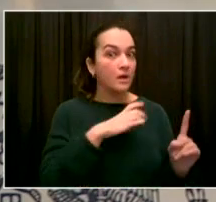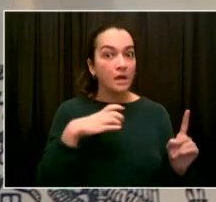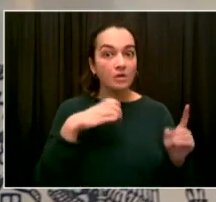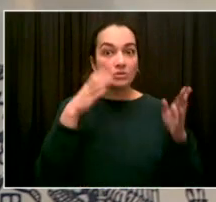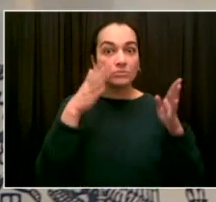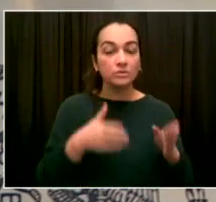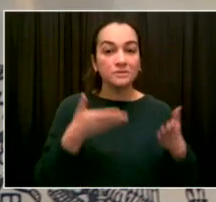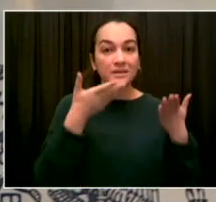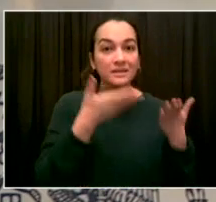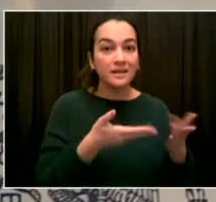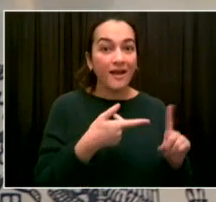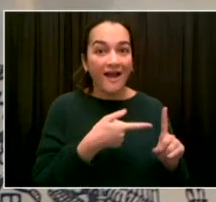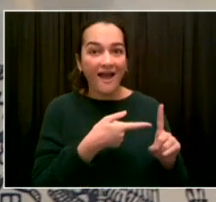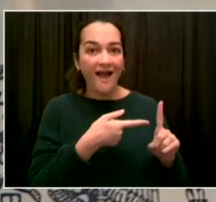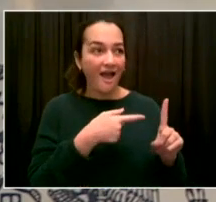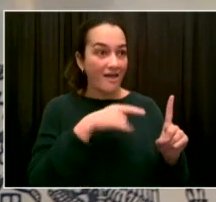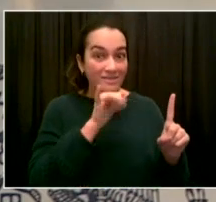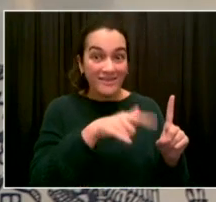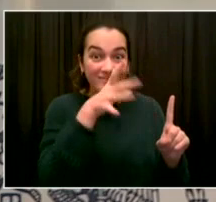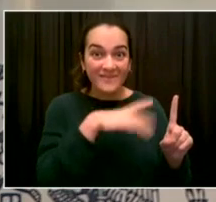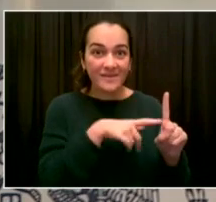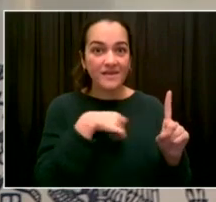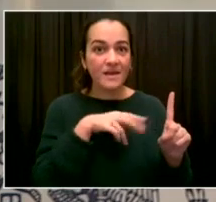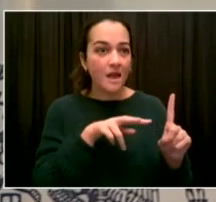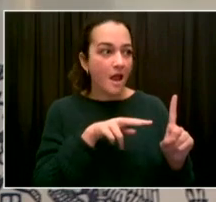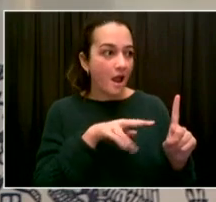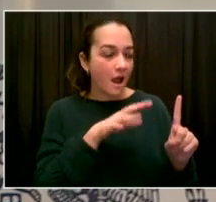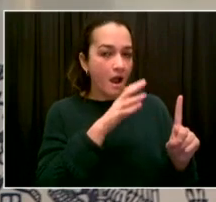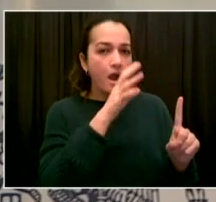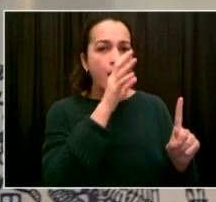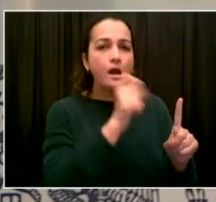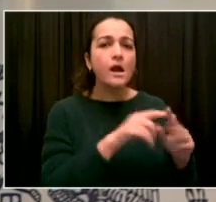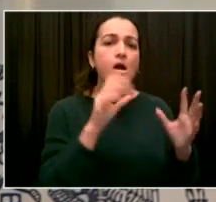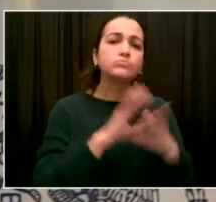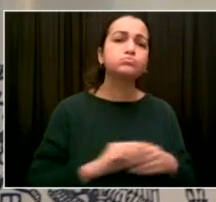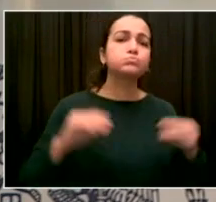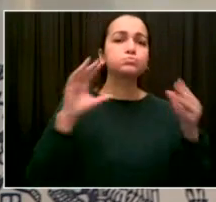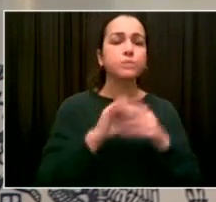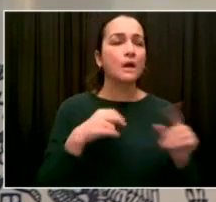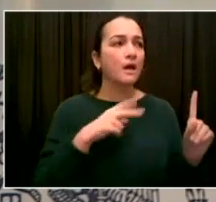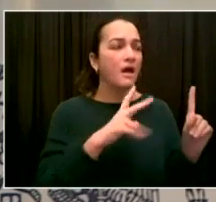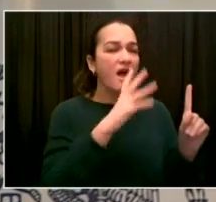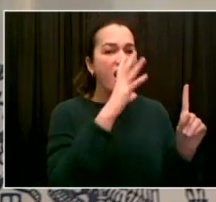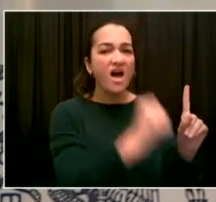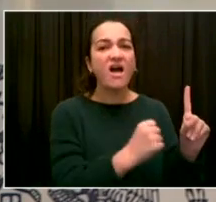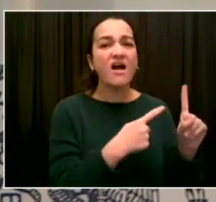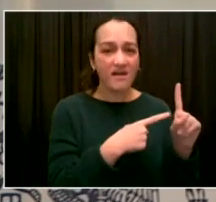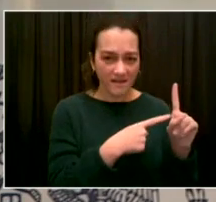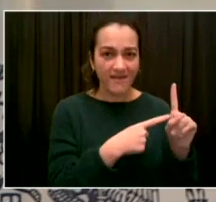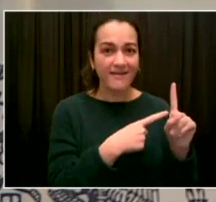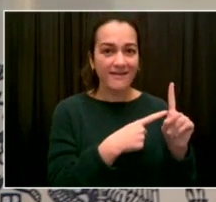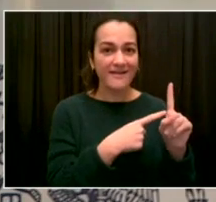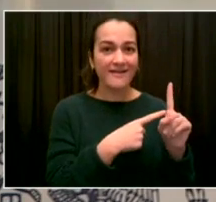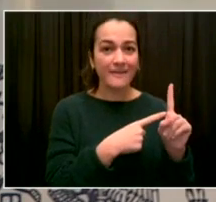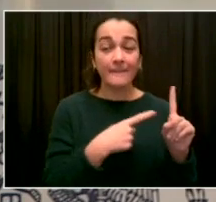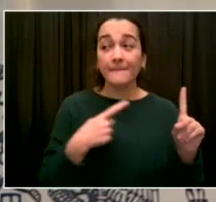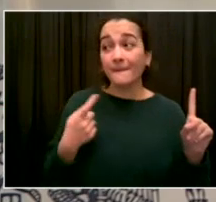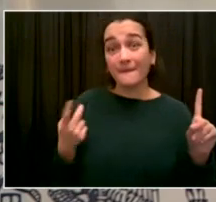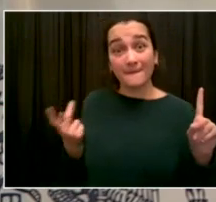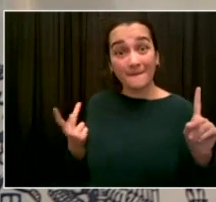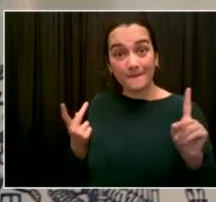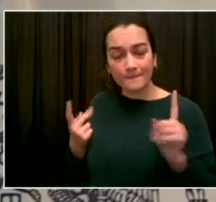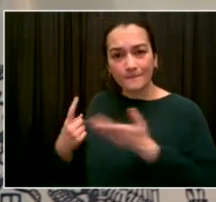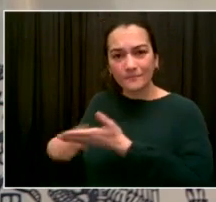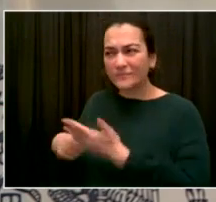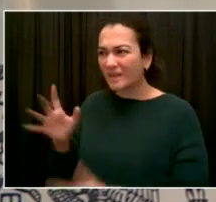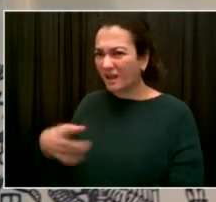the way. And I remember so vividly when he made the decision to run for U.S. Senate. It wasn't an easy decision, but none